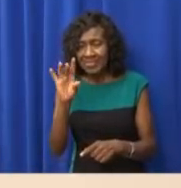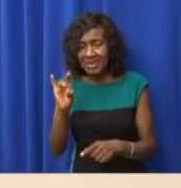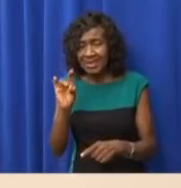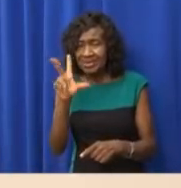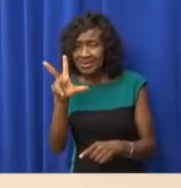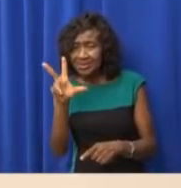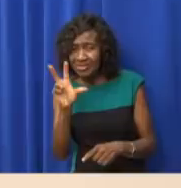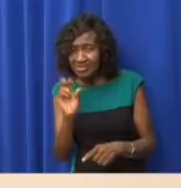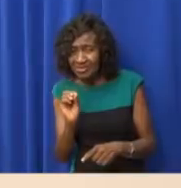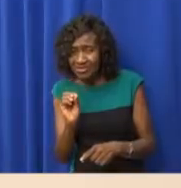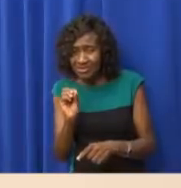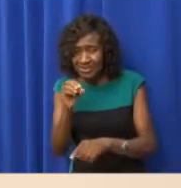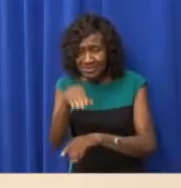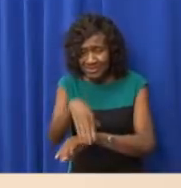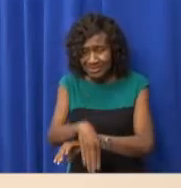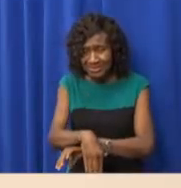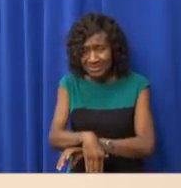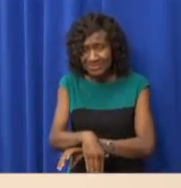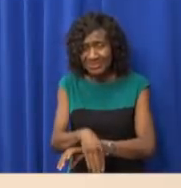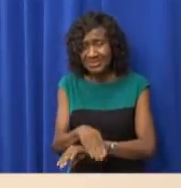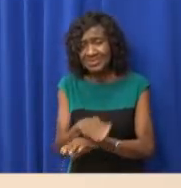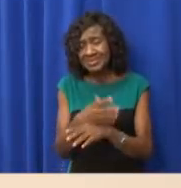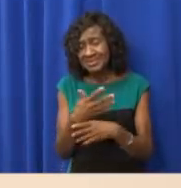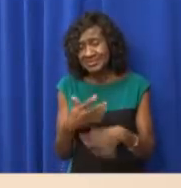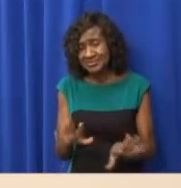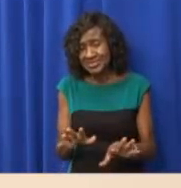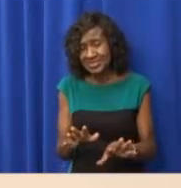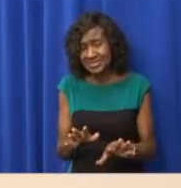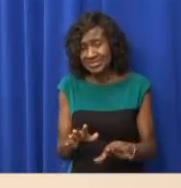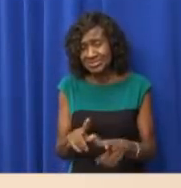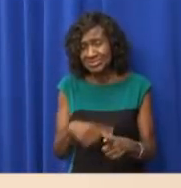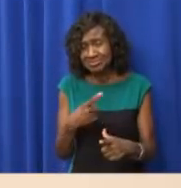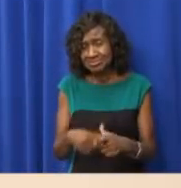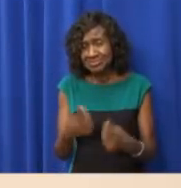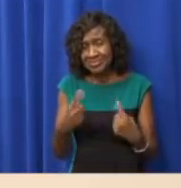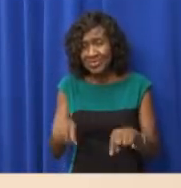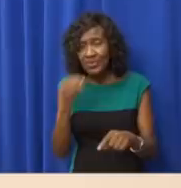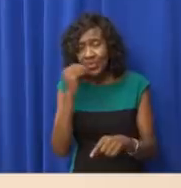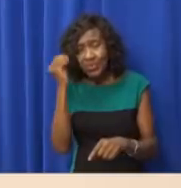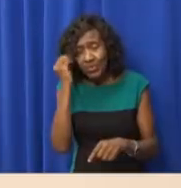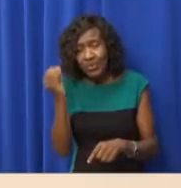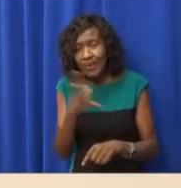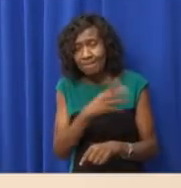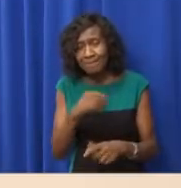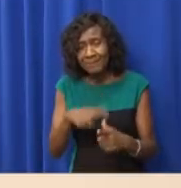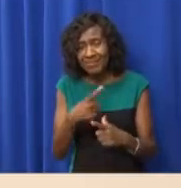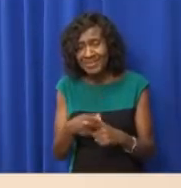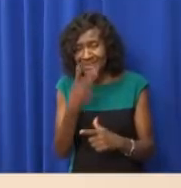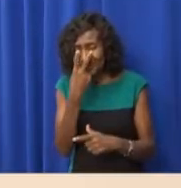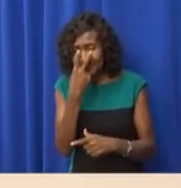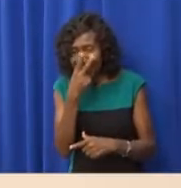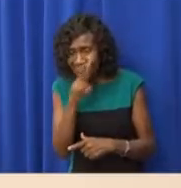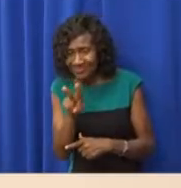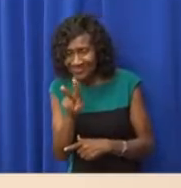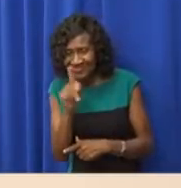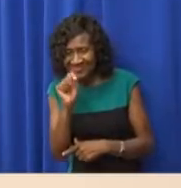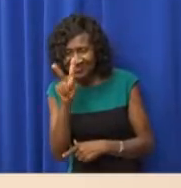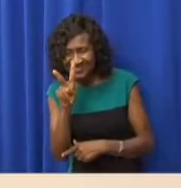evening, and then I repair to my home and watch TV until it watches